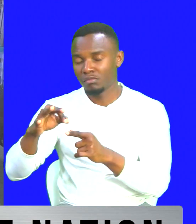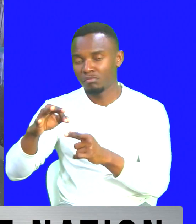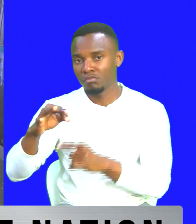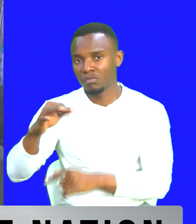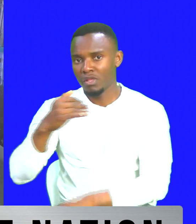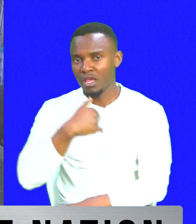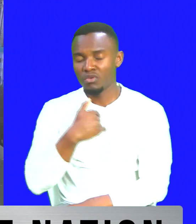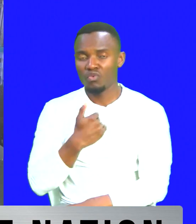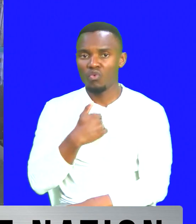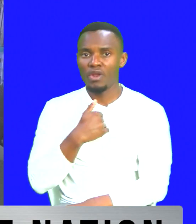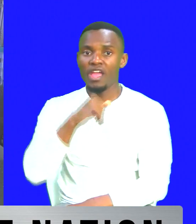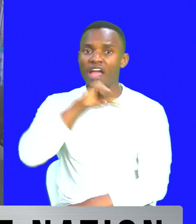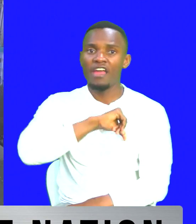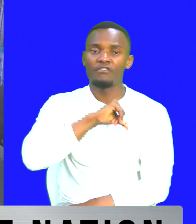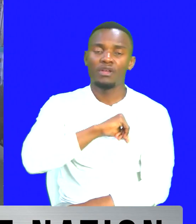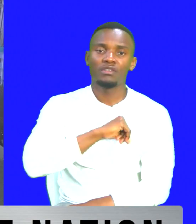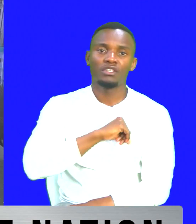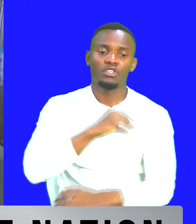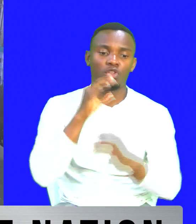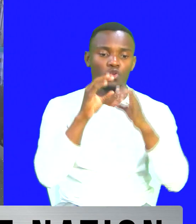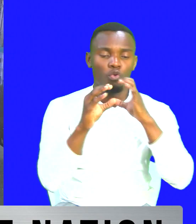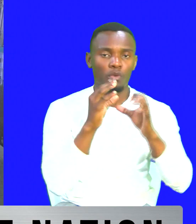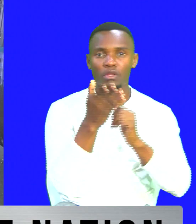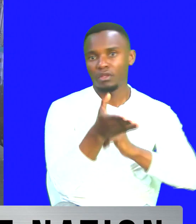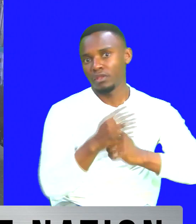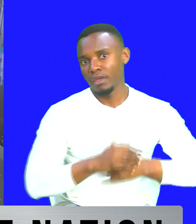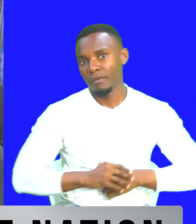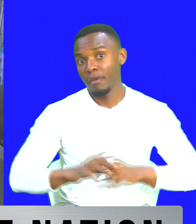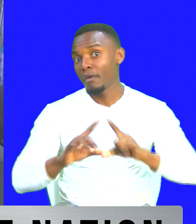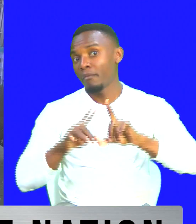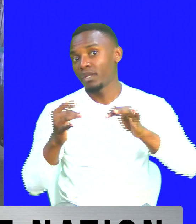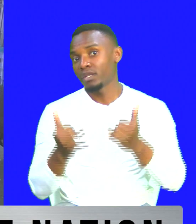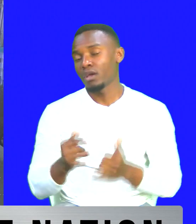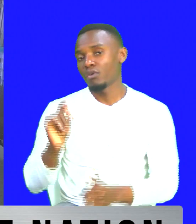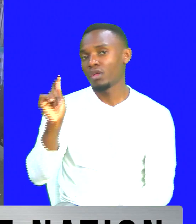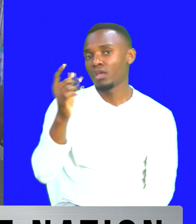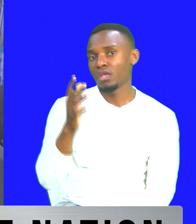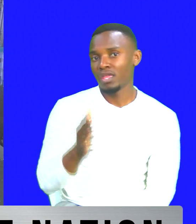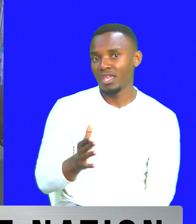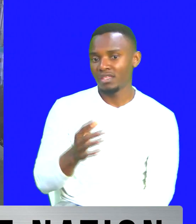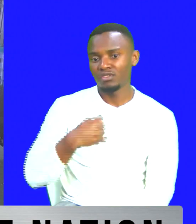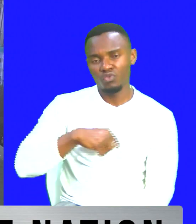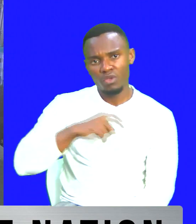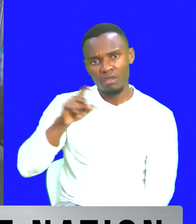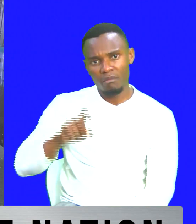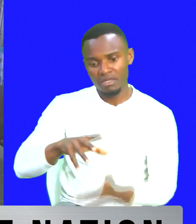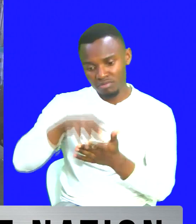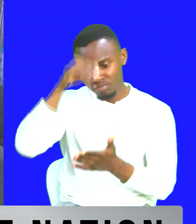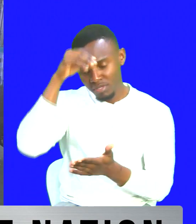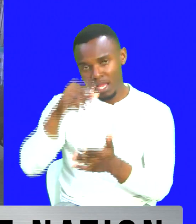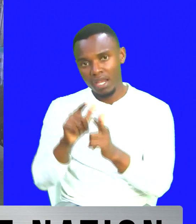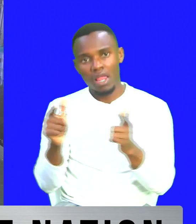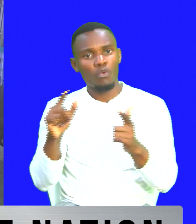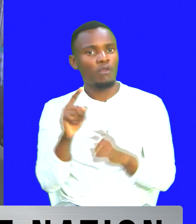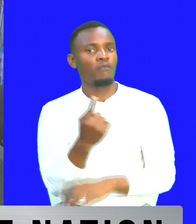an upper hand in terms of communication. Now Kenyans, do we have to train them language first, or are